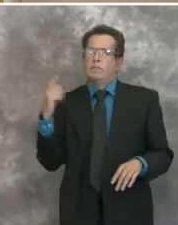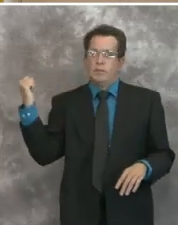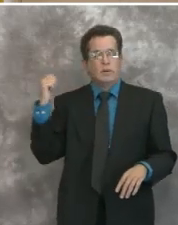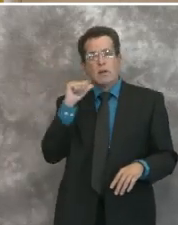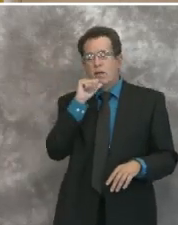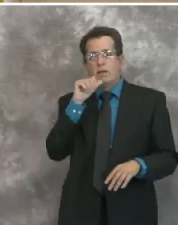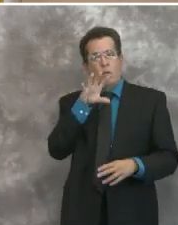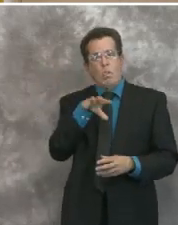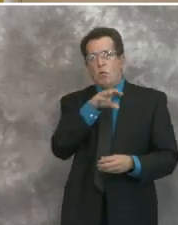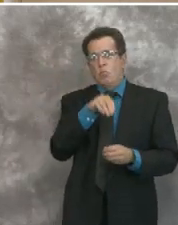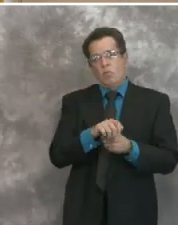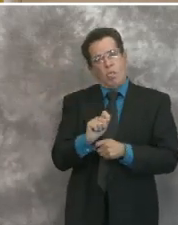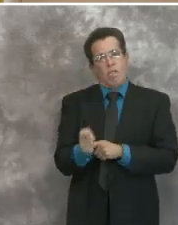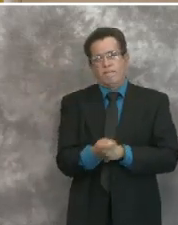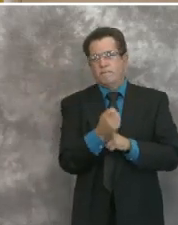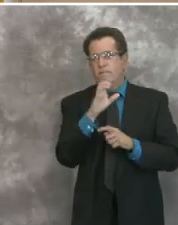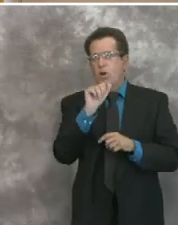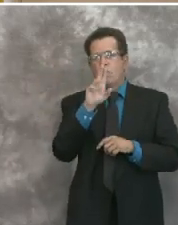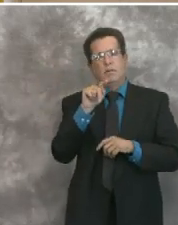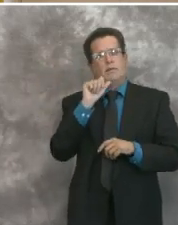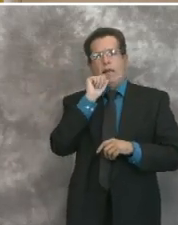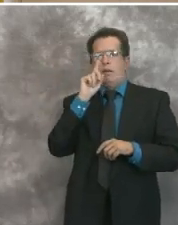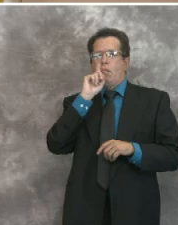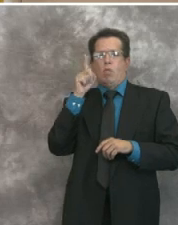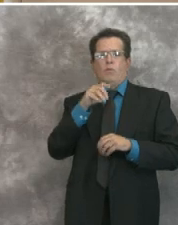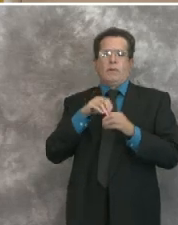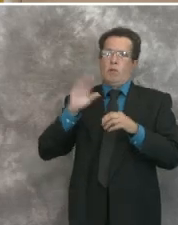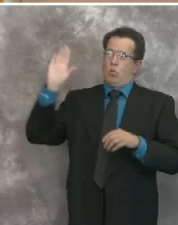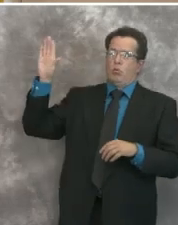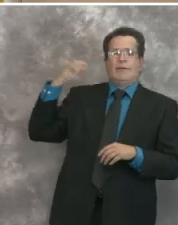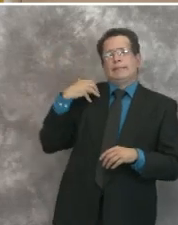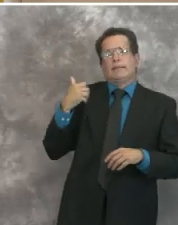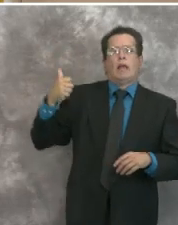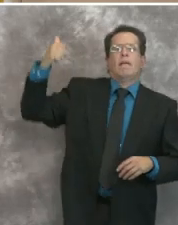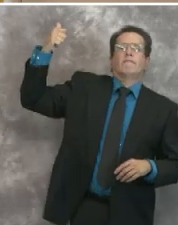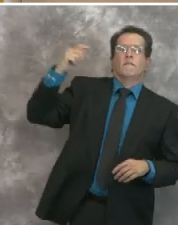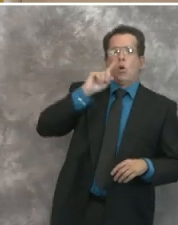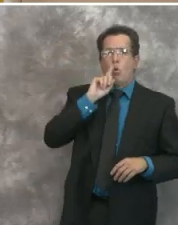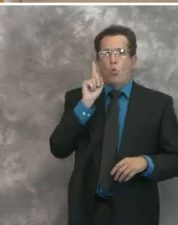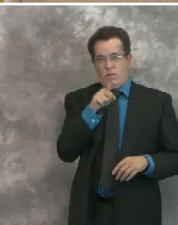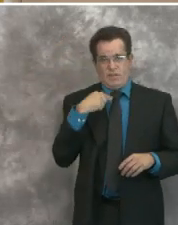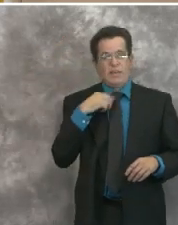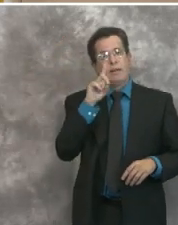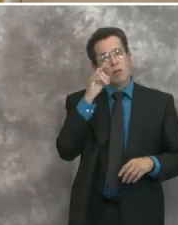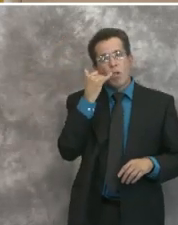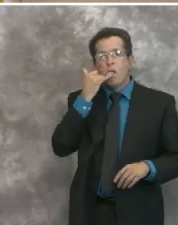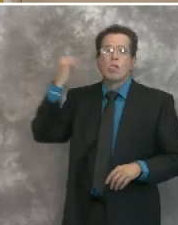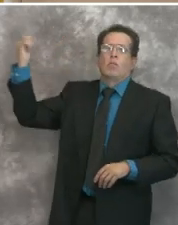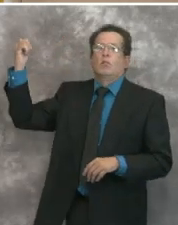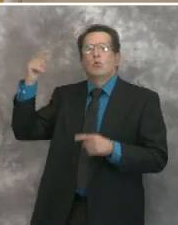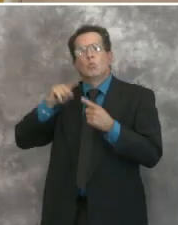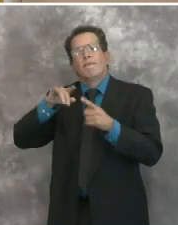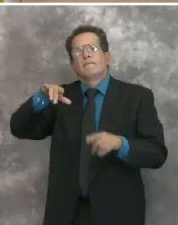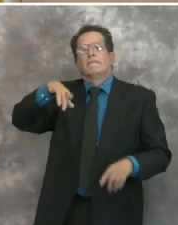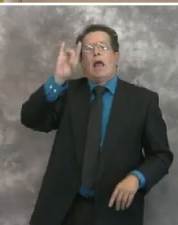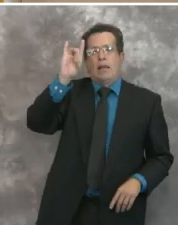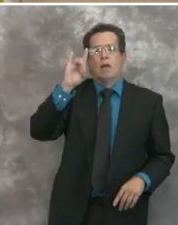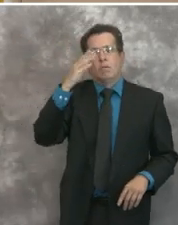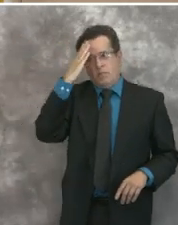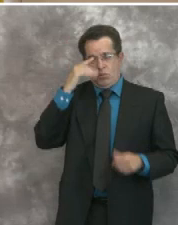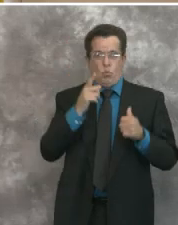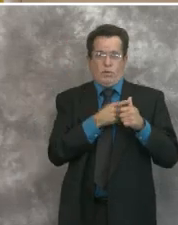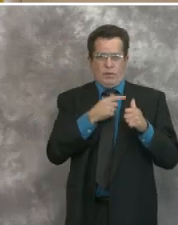carts because that was not included in the executive order, and we called to find that out, because originally we had included